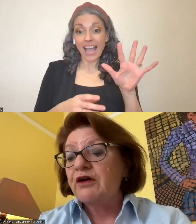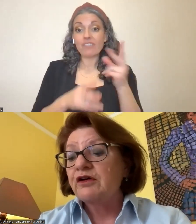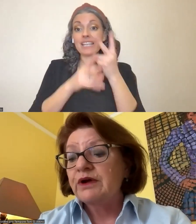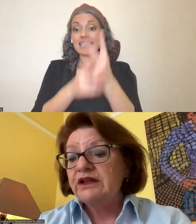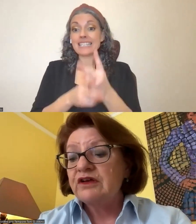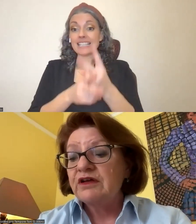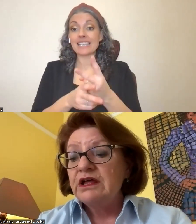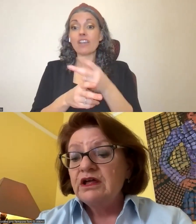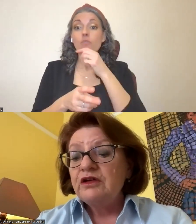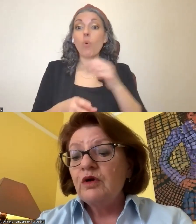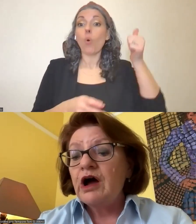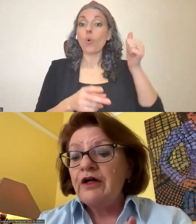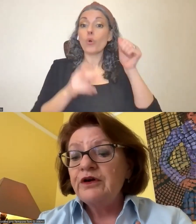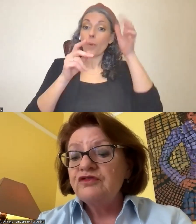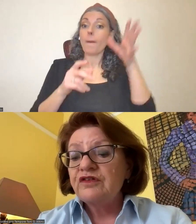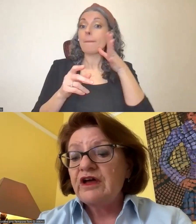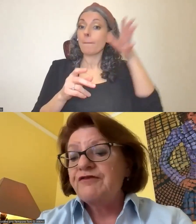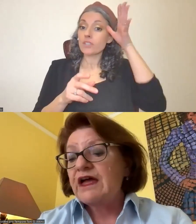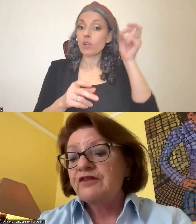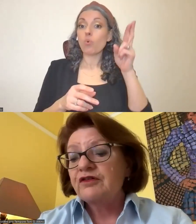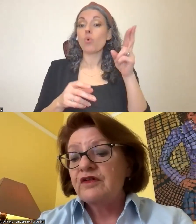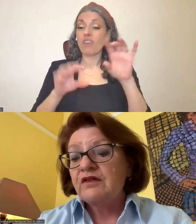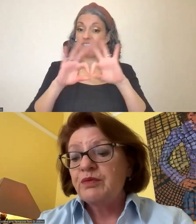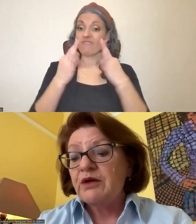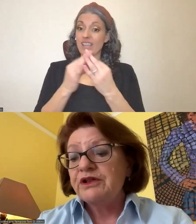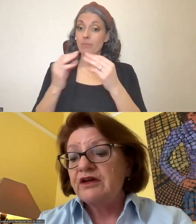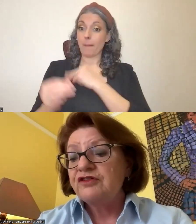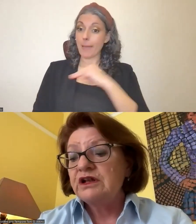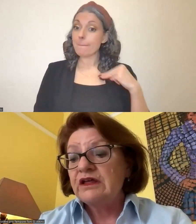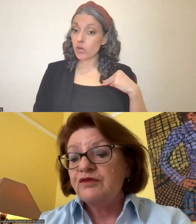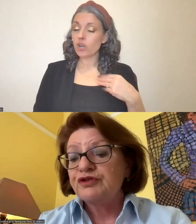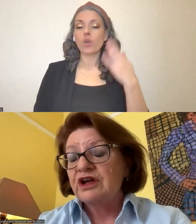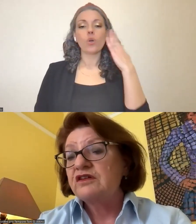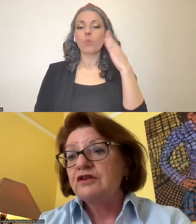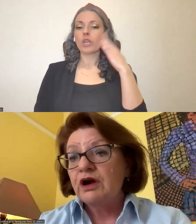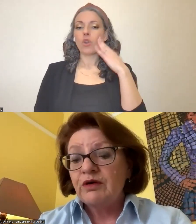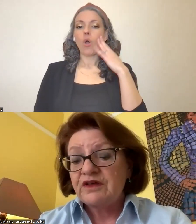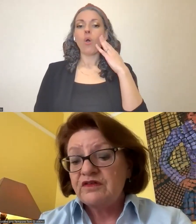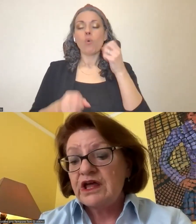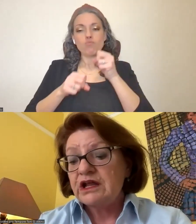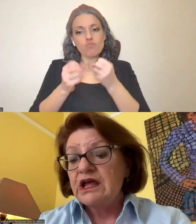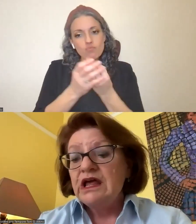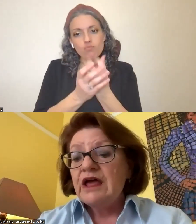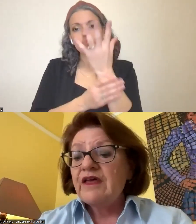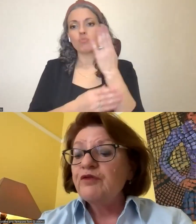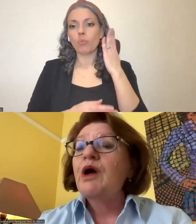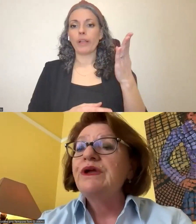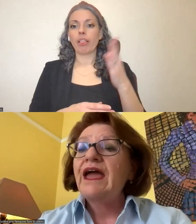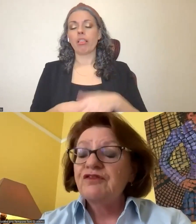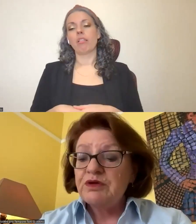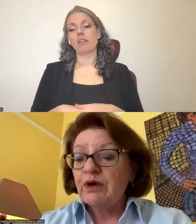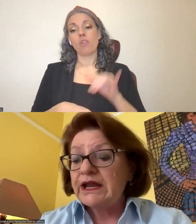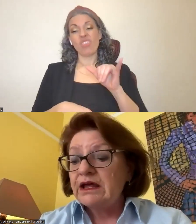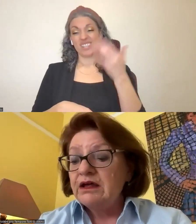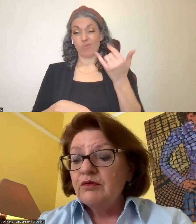aging parent or relative. You all know just how fast our state's population is projected to grow, as he stated. And that's why we